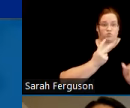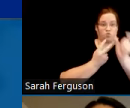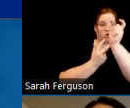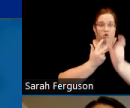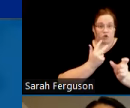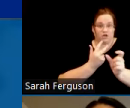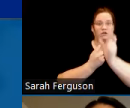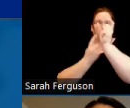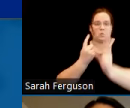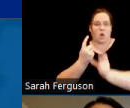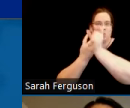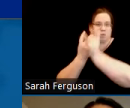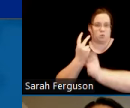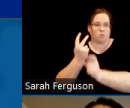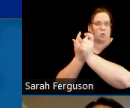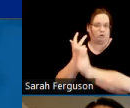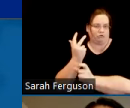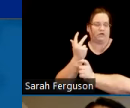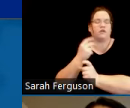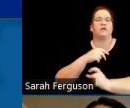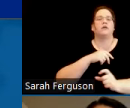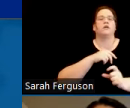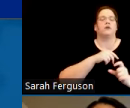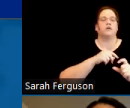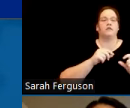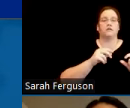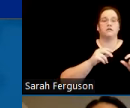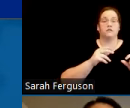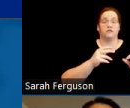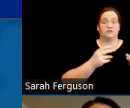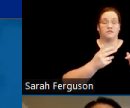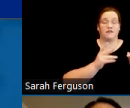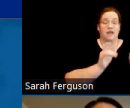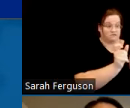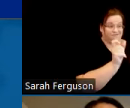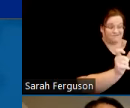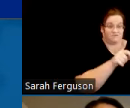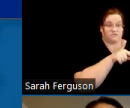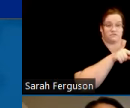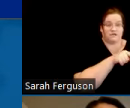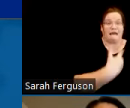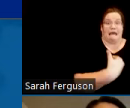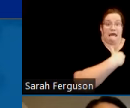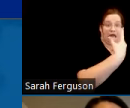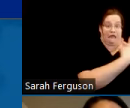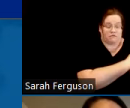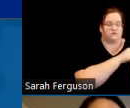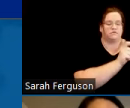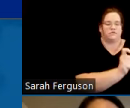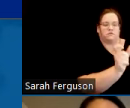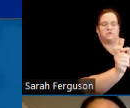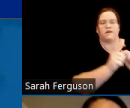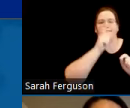can see again that there were side effects. People did report stuff when their child received just the